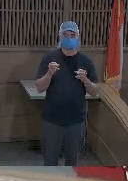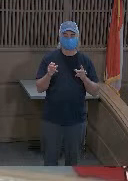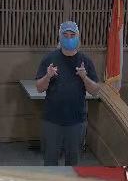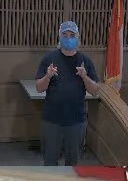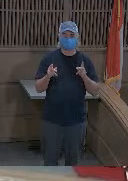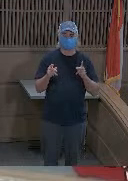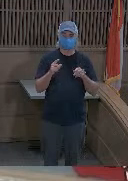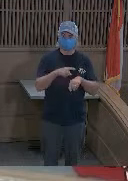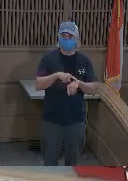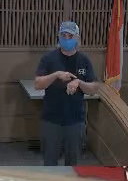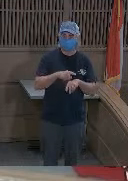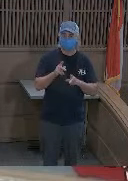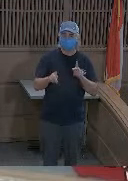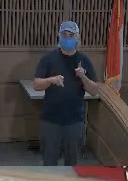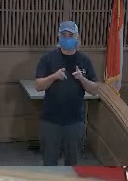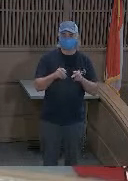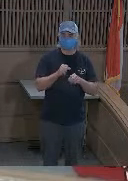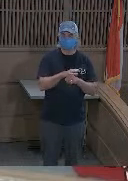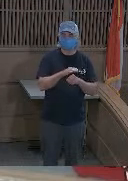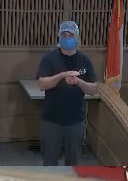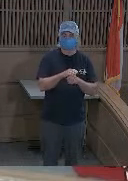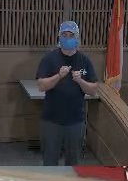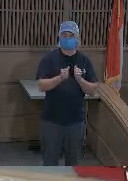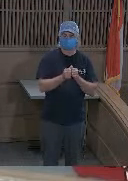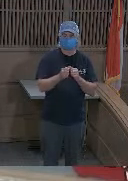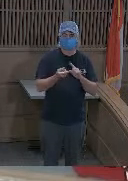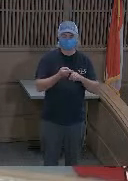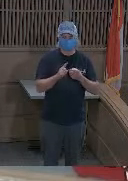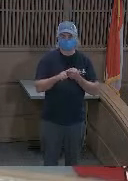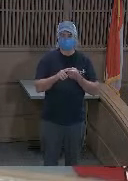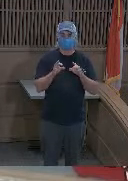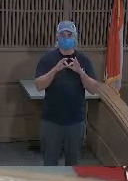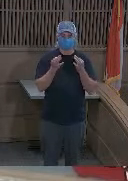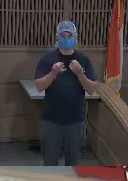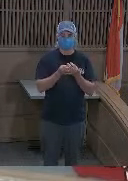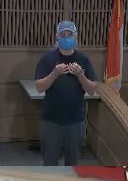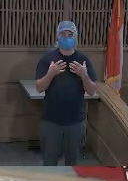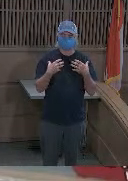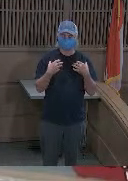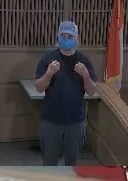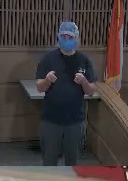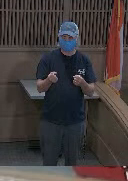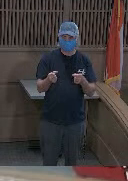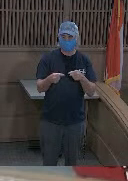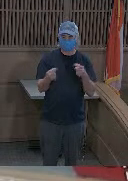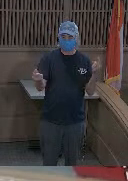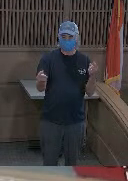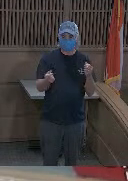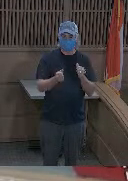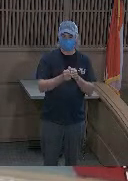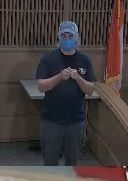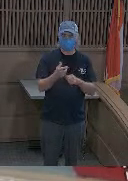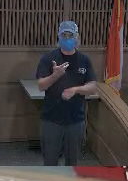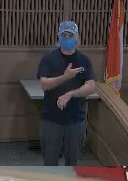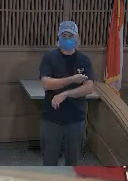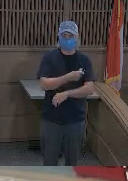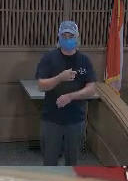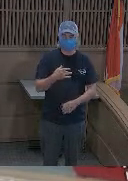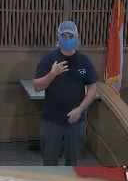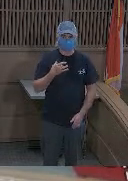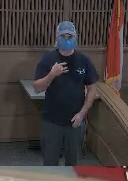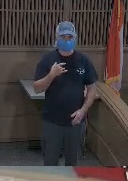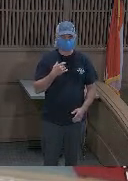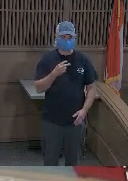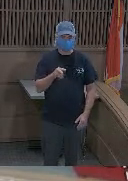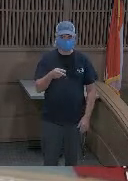were influenced by their friends and family who were strongly opposed to the vaccine, and they feel kind of caught